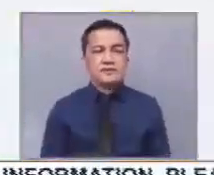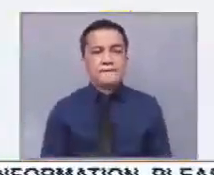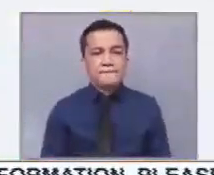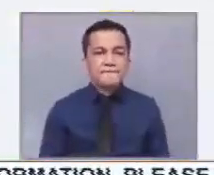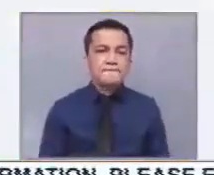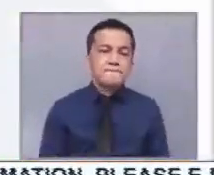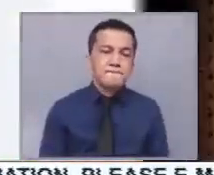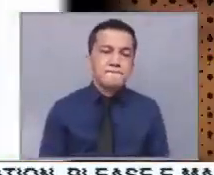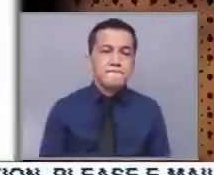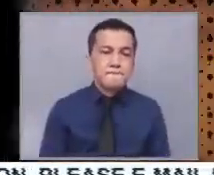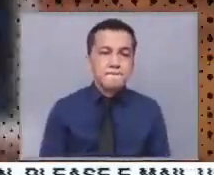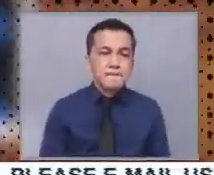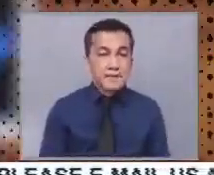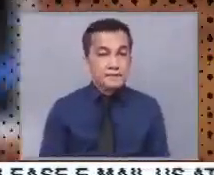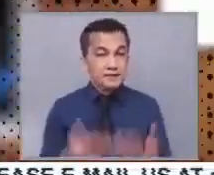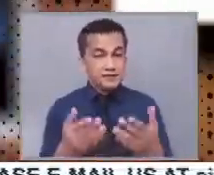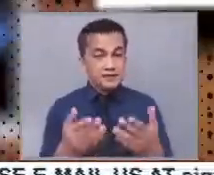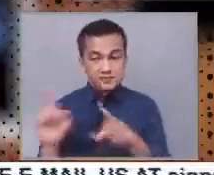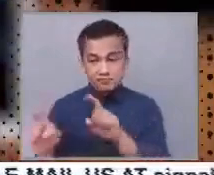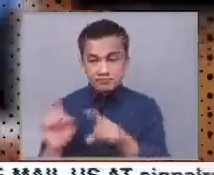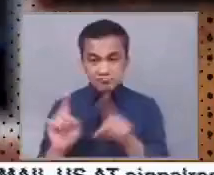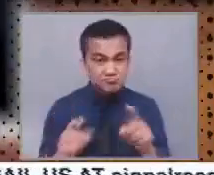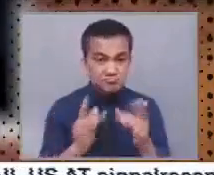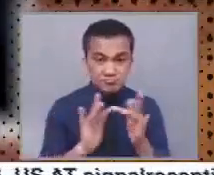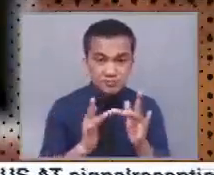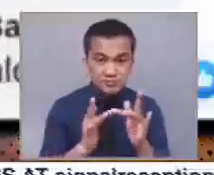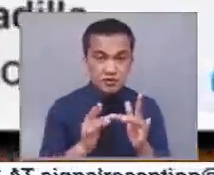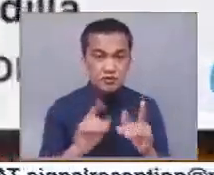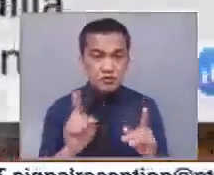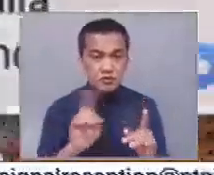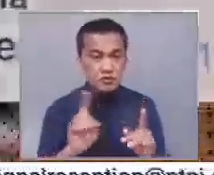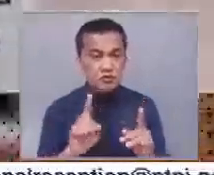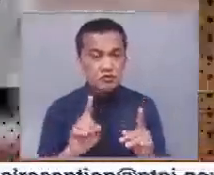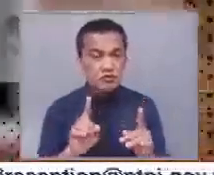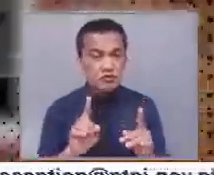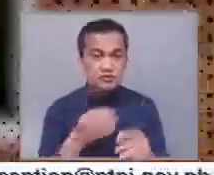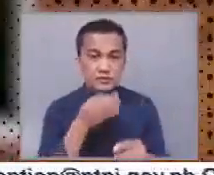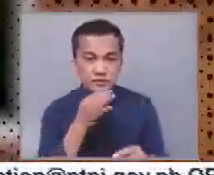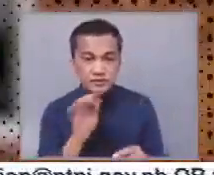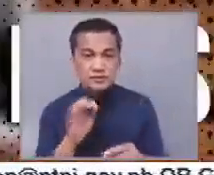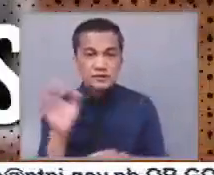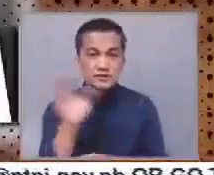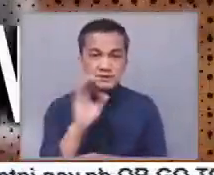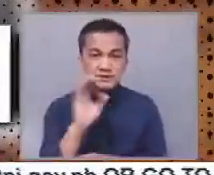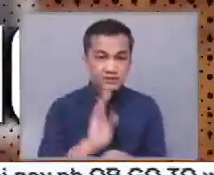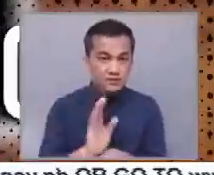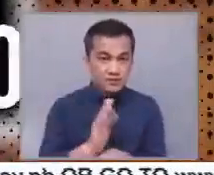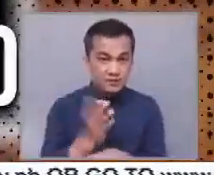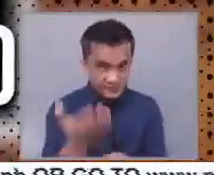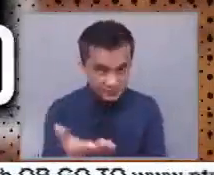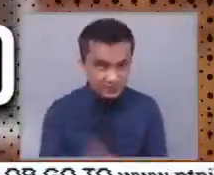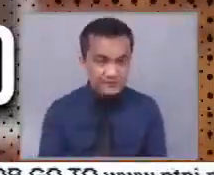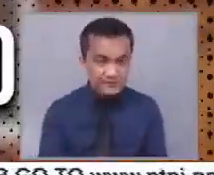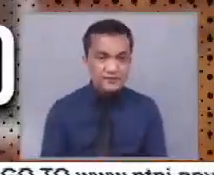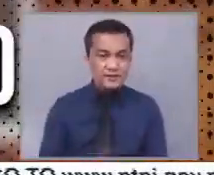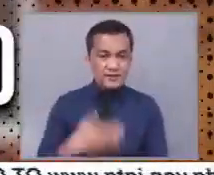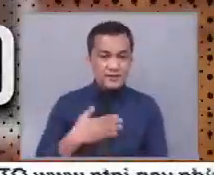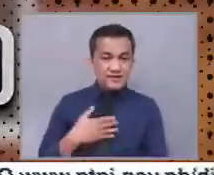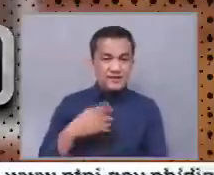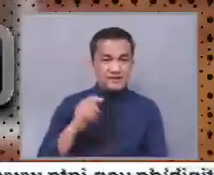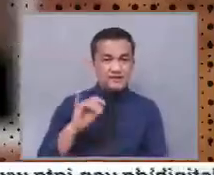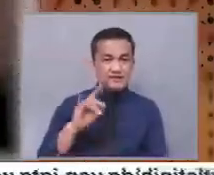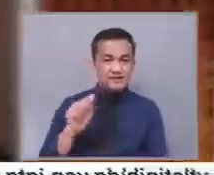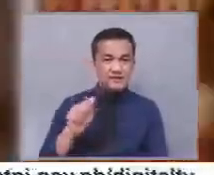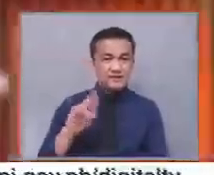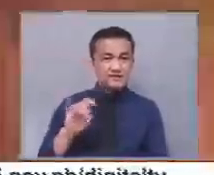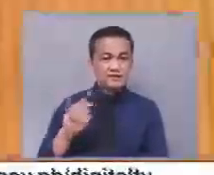Kaya naman nagtanong kami sa social media kung ano nga ba ang favorite Christmas movie ninyo. My name is Trisha Bersano and this is RSP